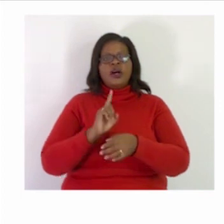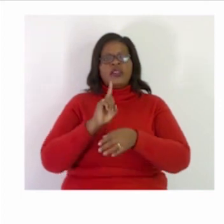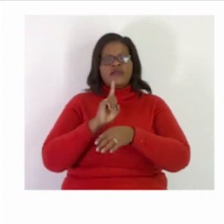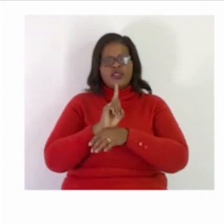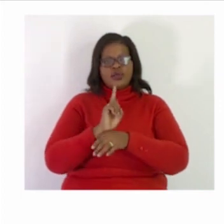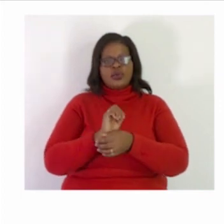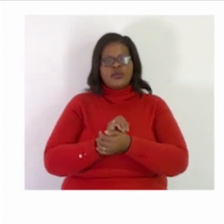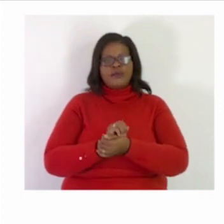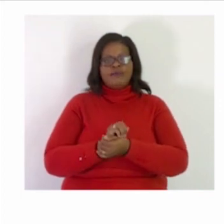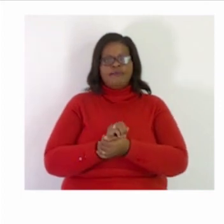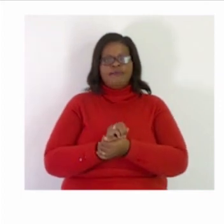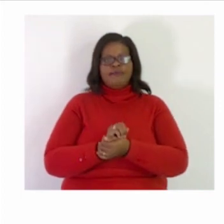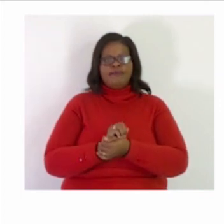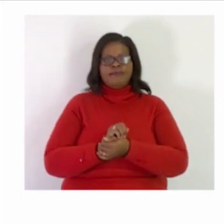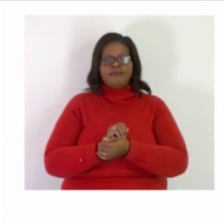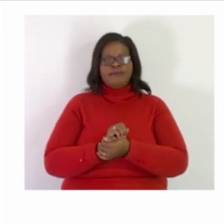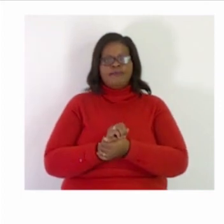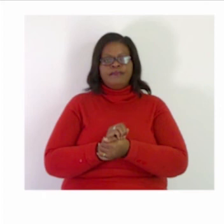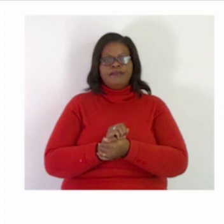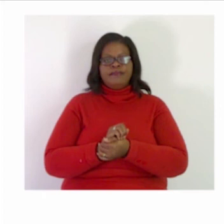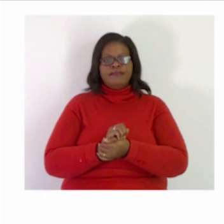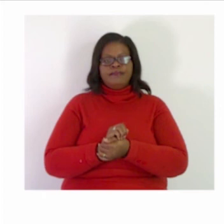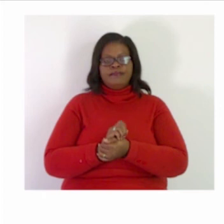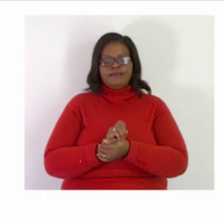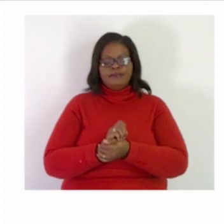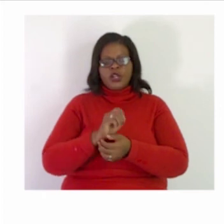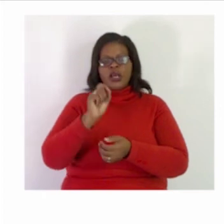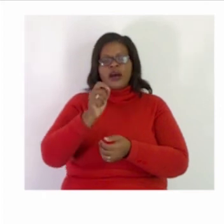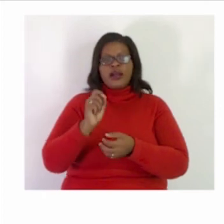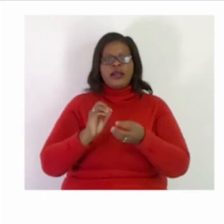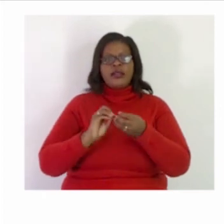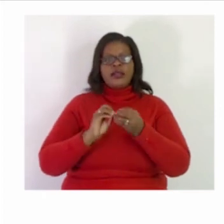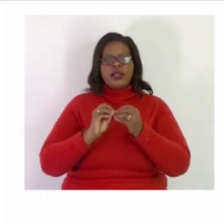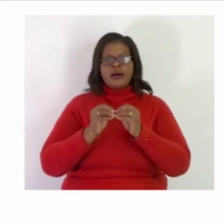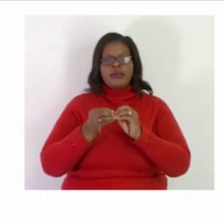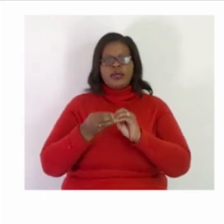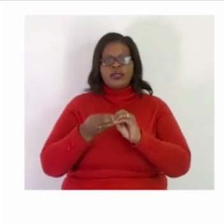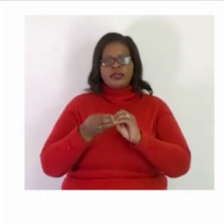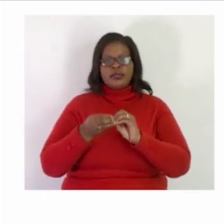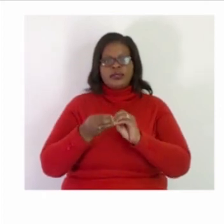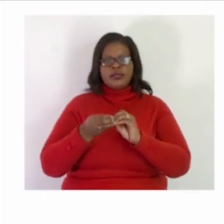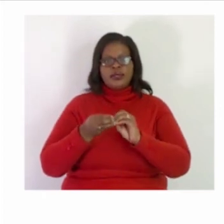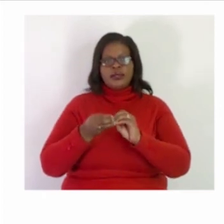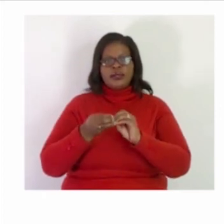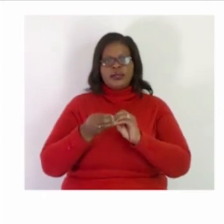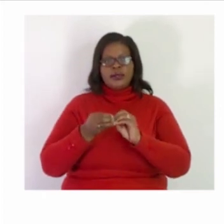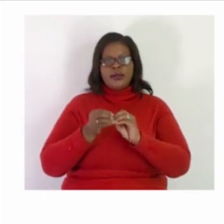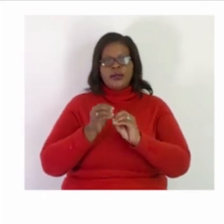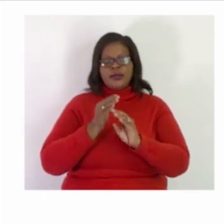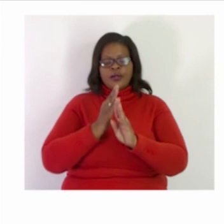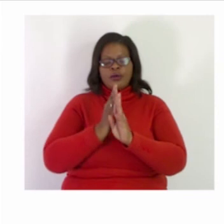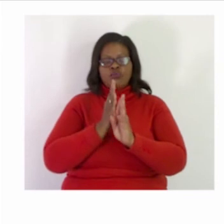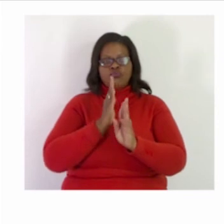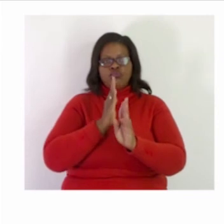1, you need to write these numbers in order from the